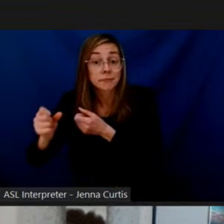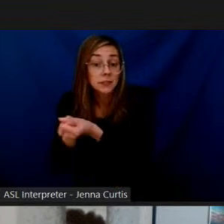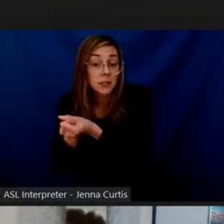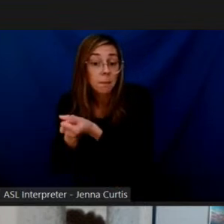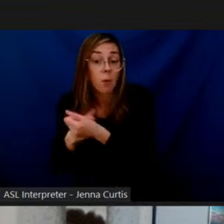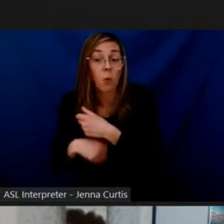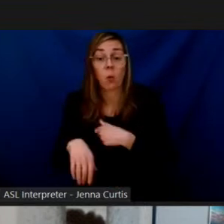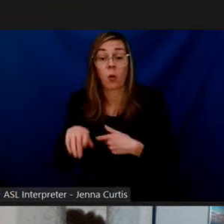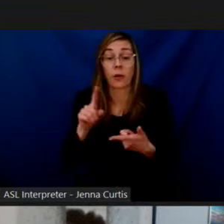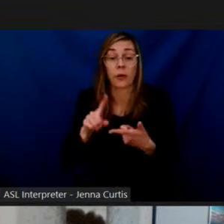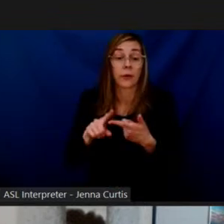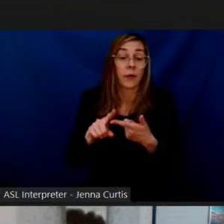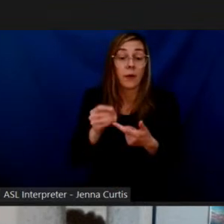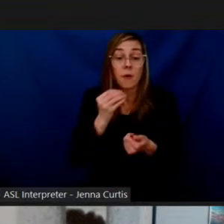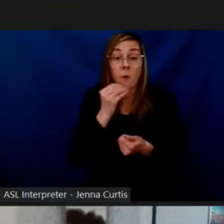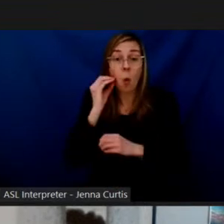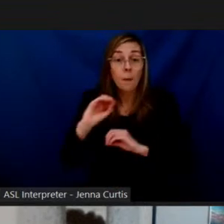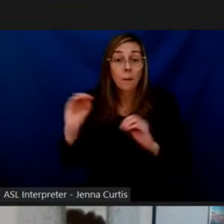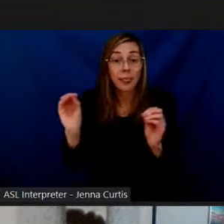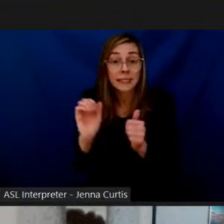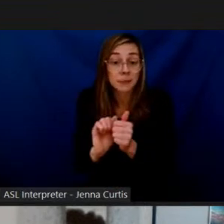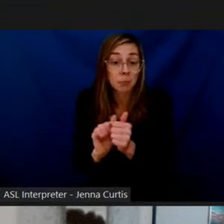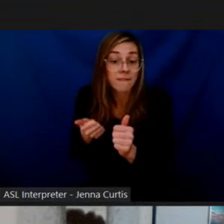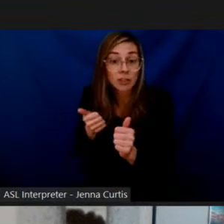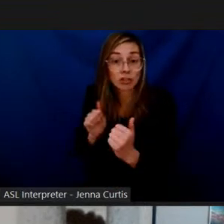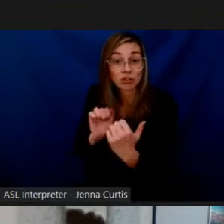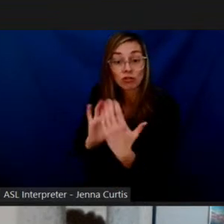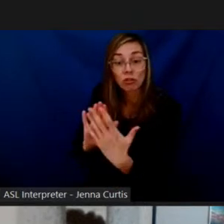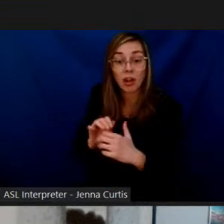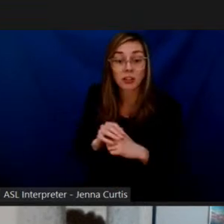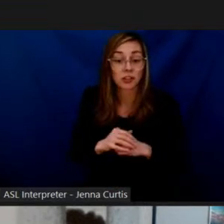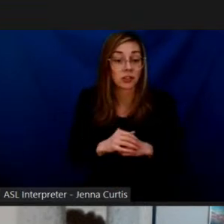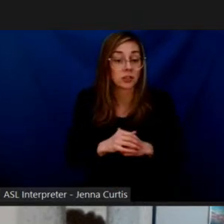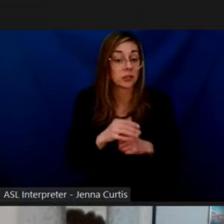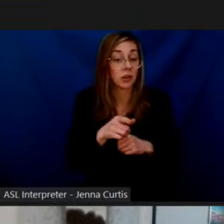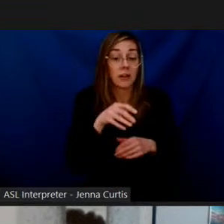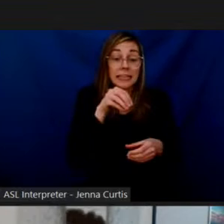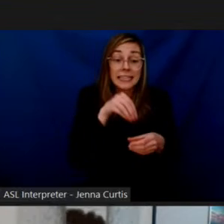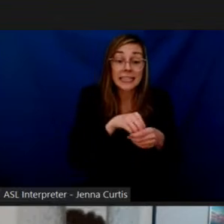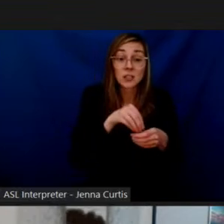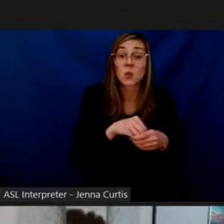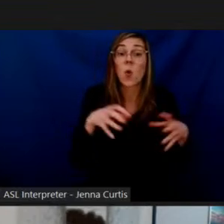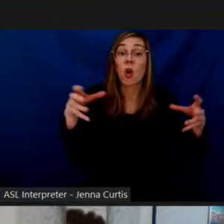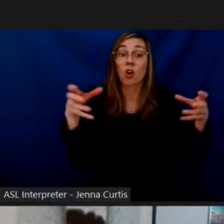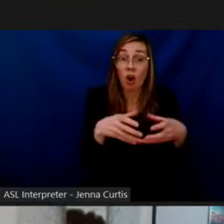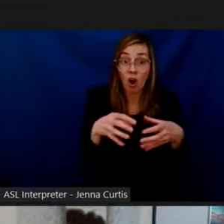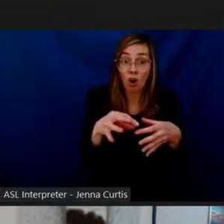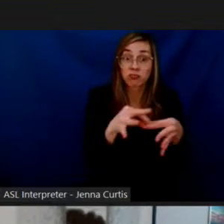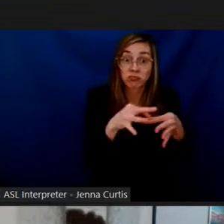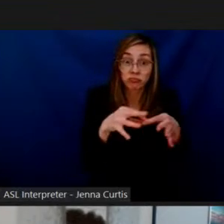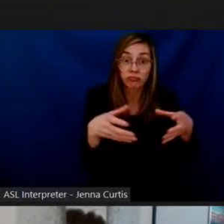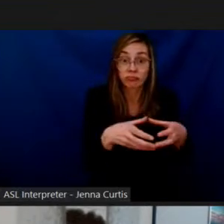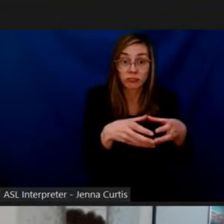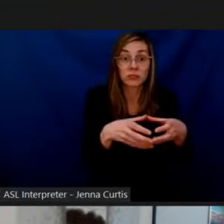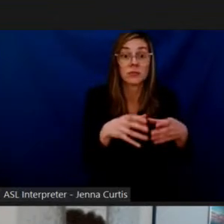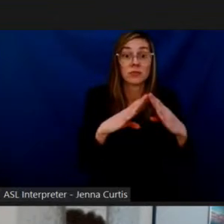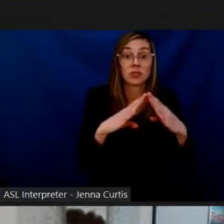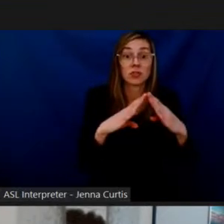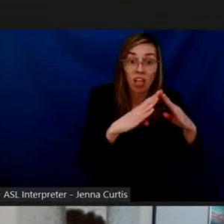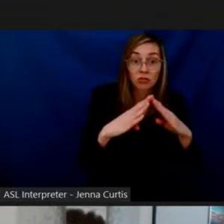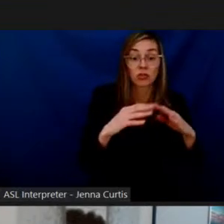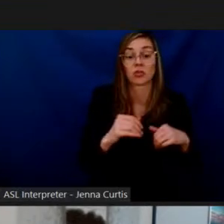congregate shelters. We still have our outreach workers that go out to unsanctioned camps and try to connect people